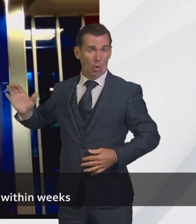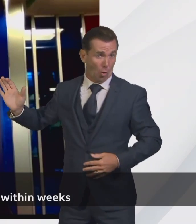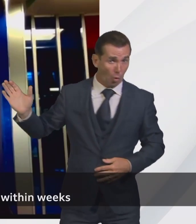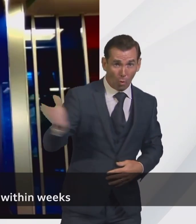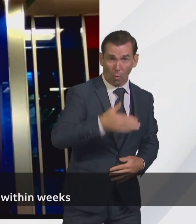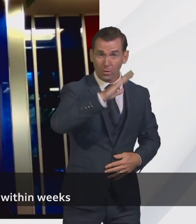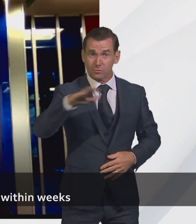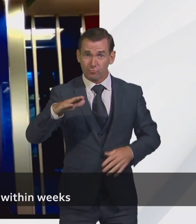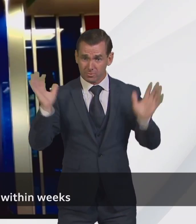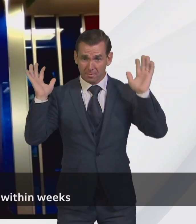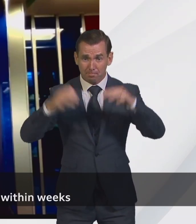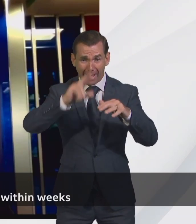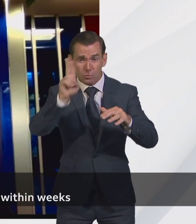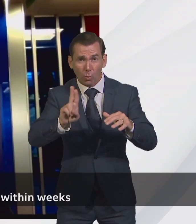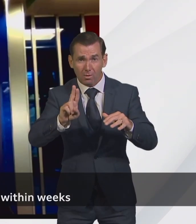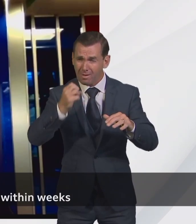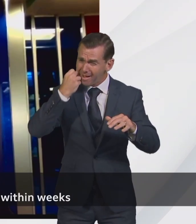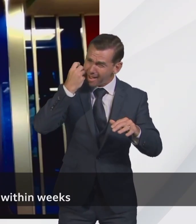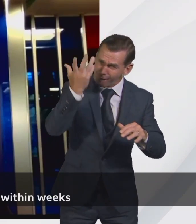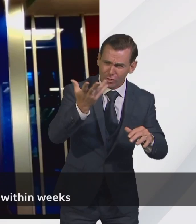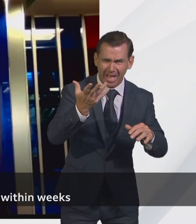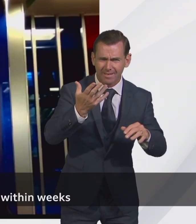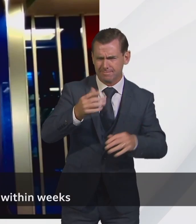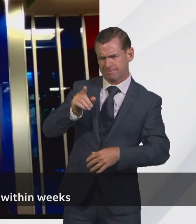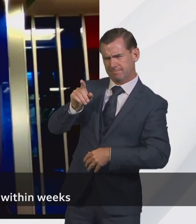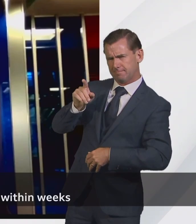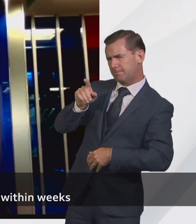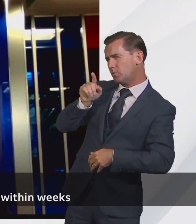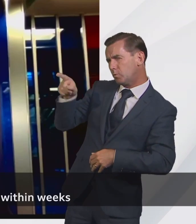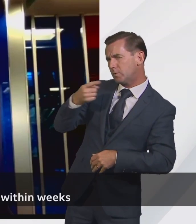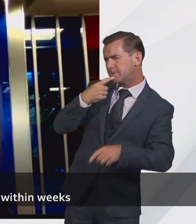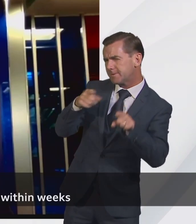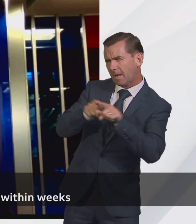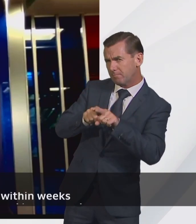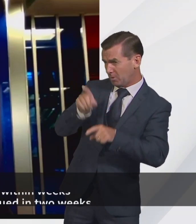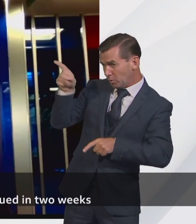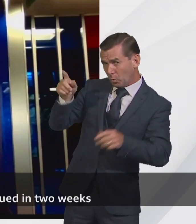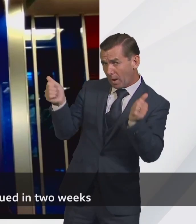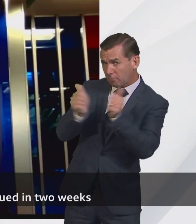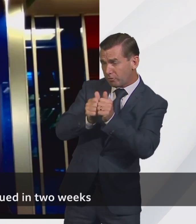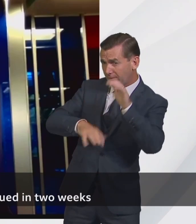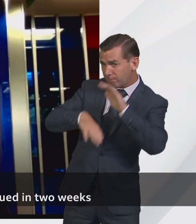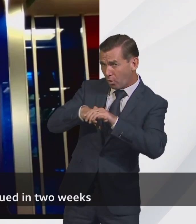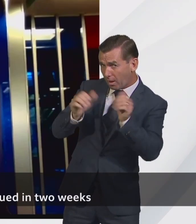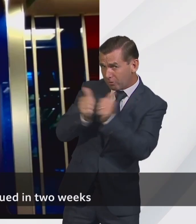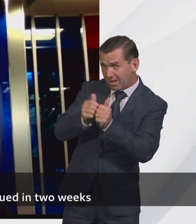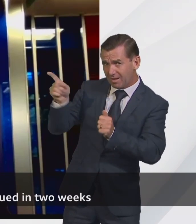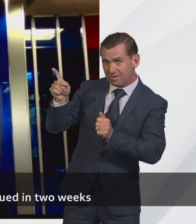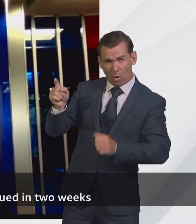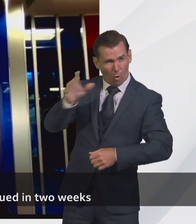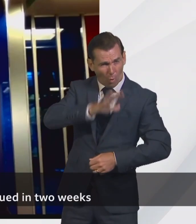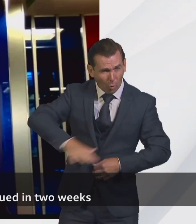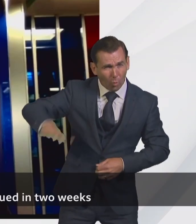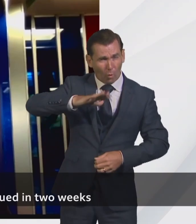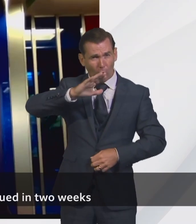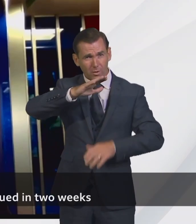without fail. But I'm not entirely clear that that's what you're committing to. Have you signed up to that pledge in full, that all state school children will be able